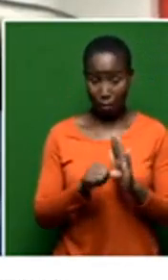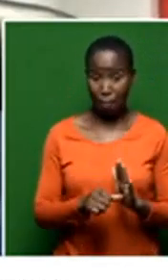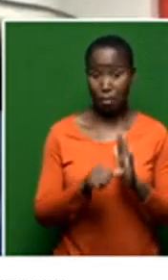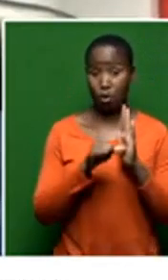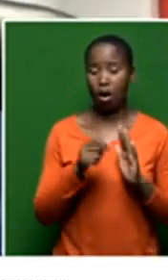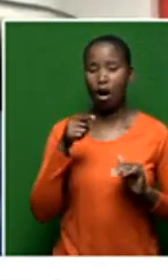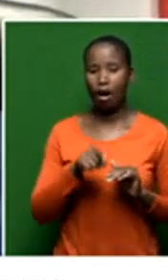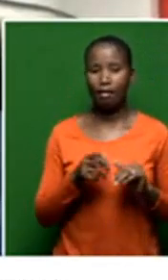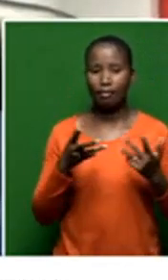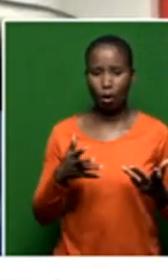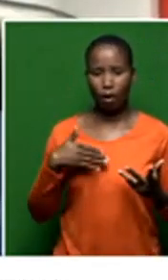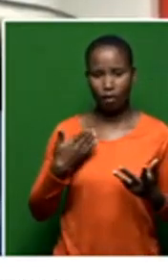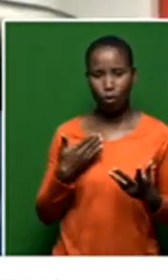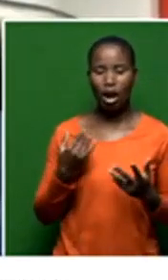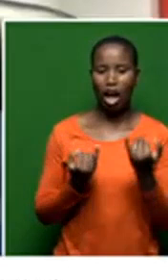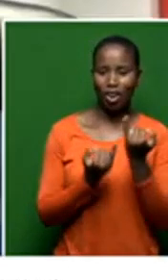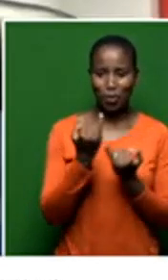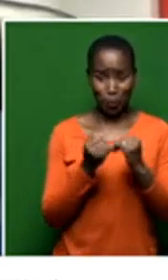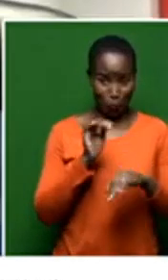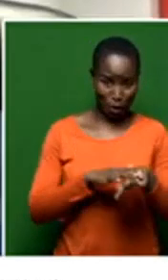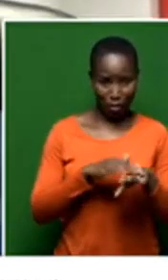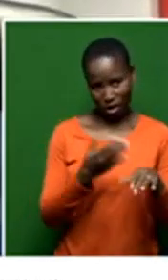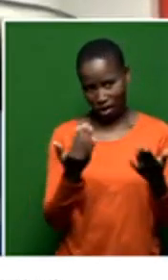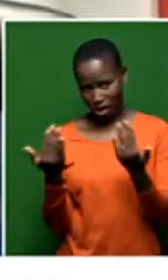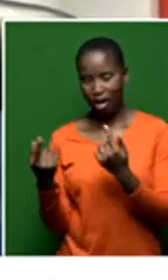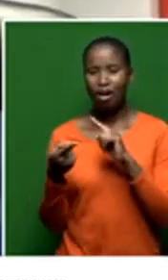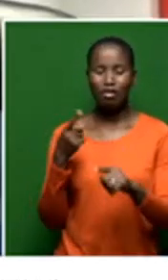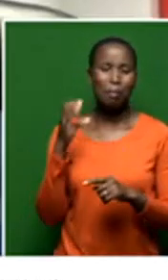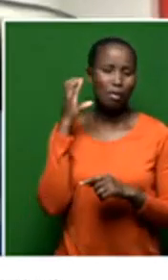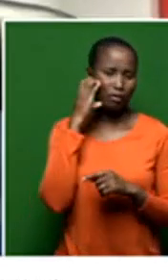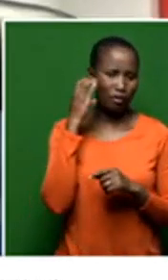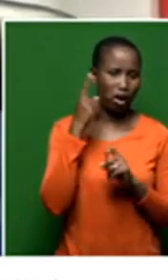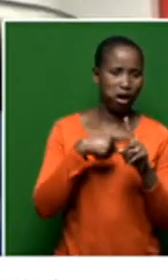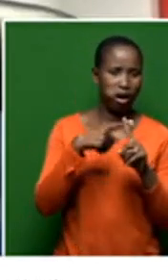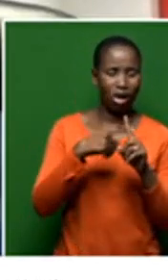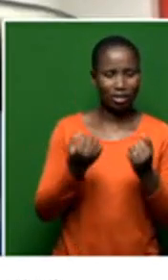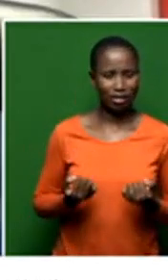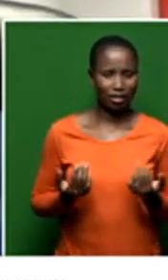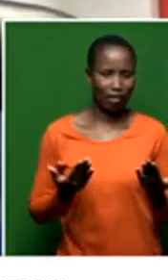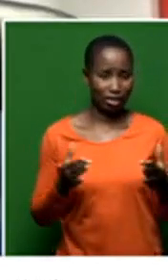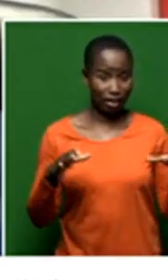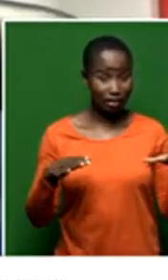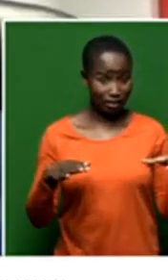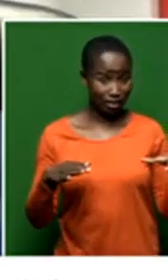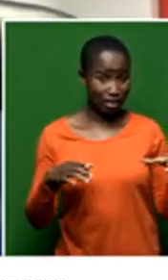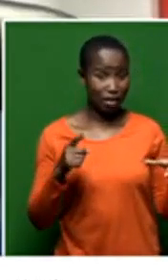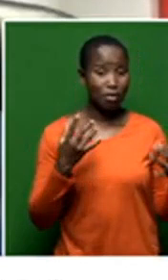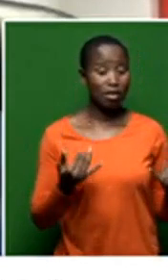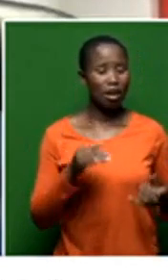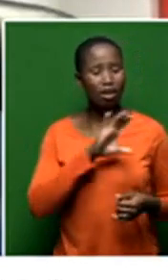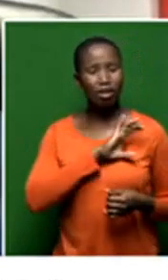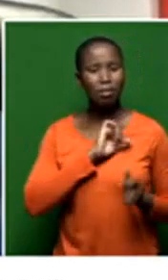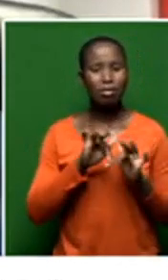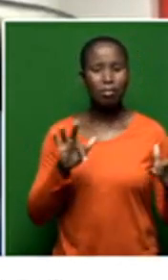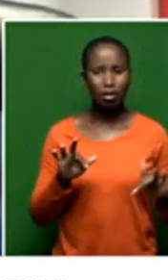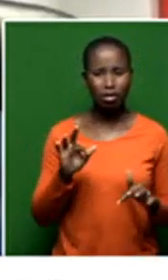lies mainly in the enhancement of competition in the mobile service sector. And again, consumers would be asking,